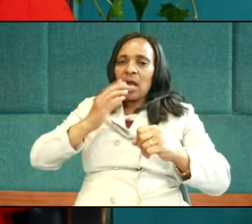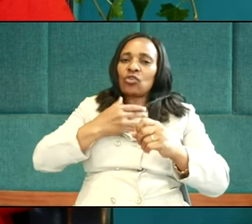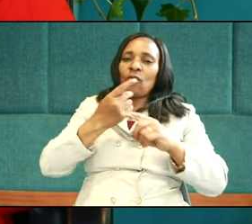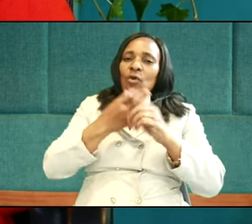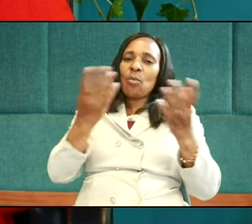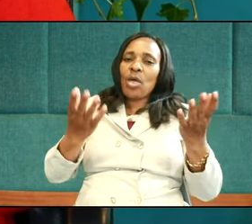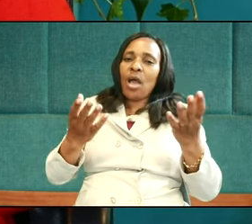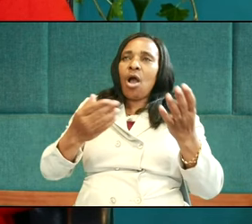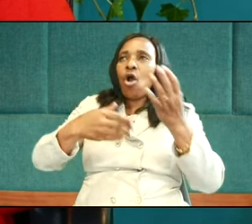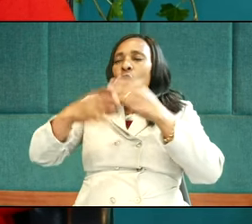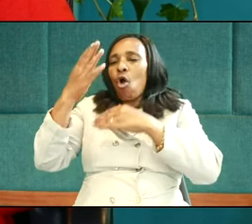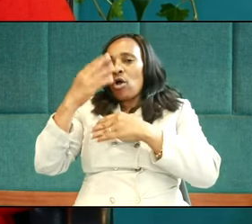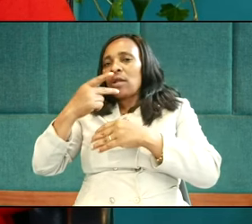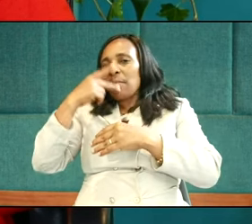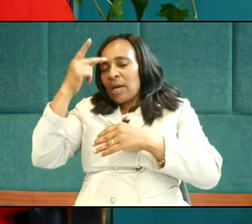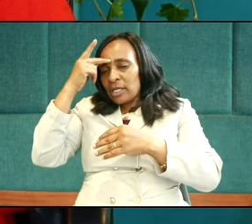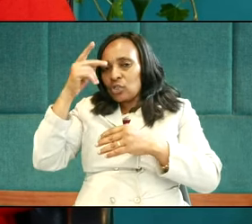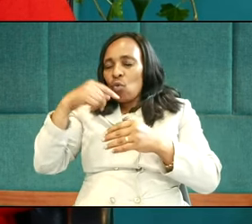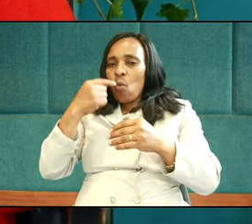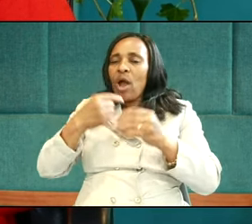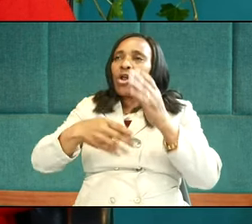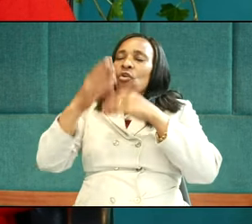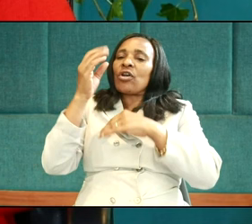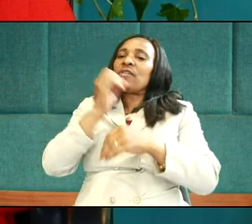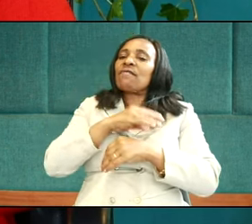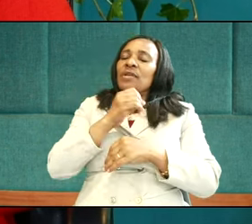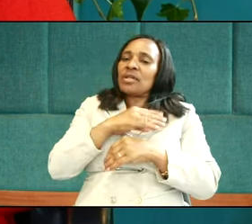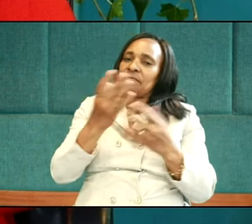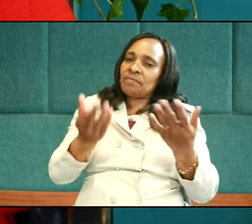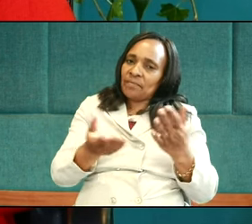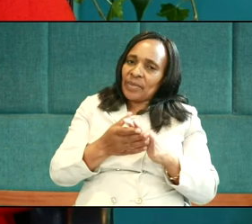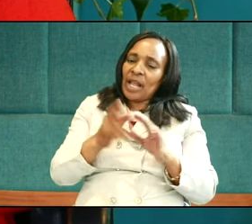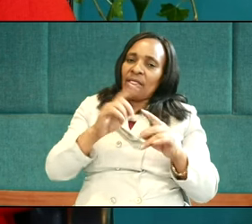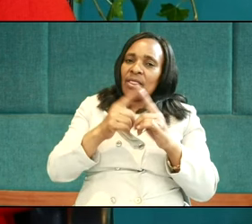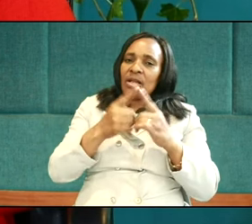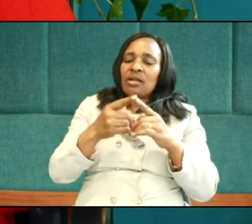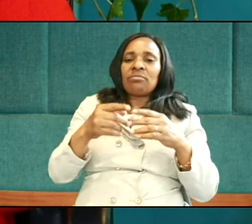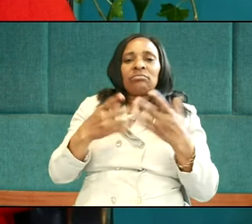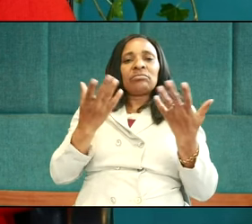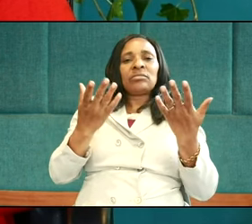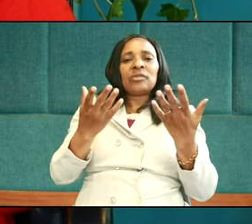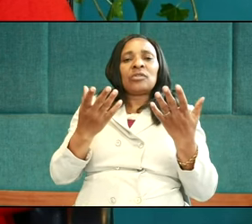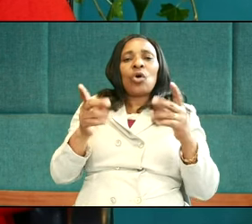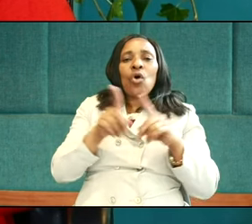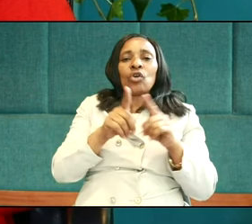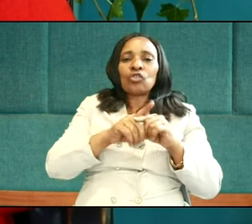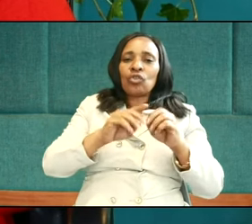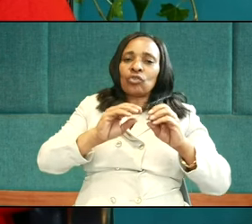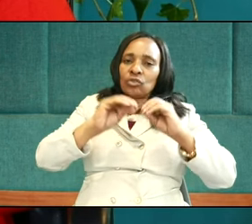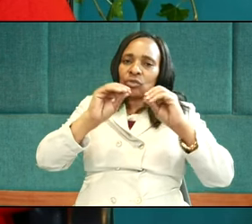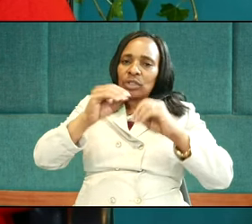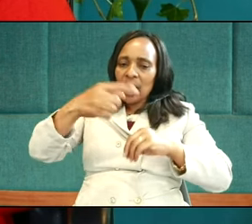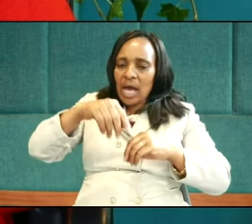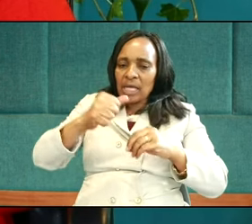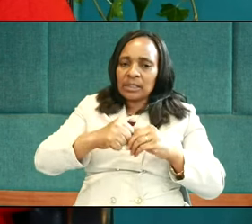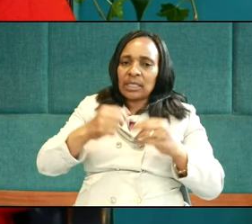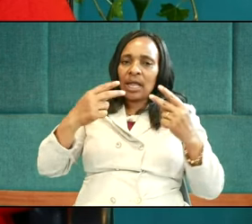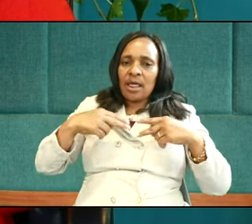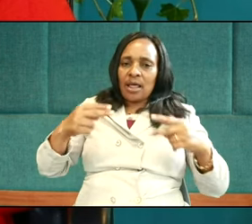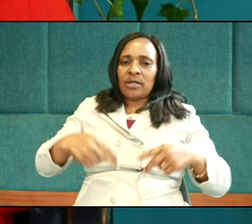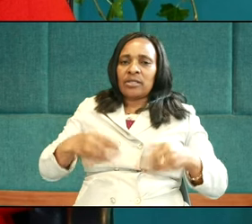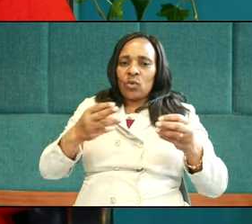our parents who are God-fearing? Yeah. And then it was also taught us about healthy